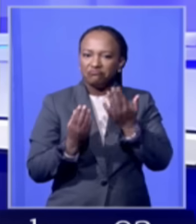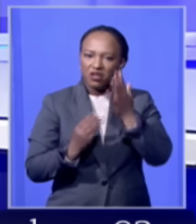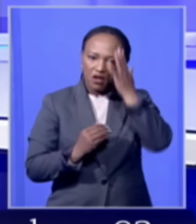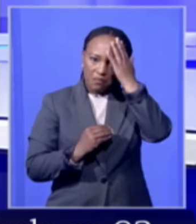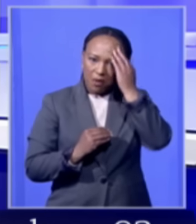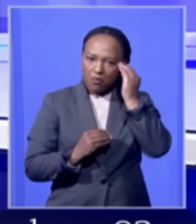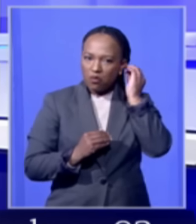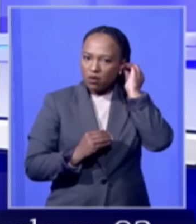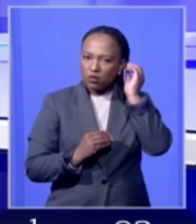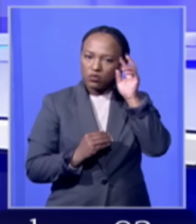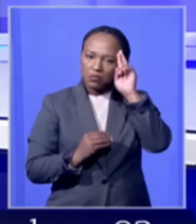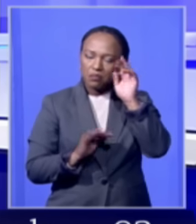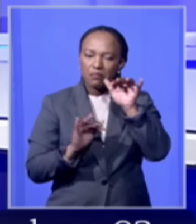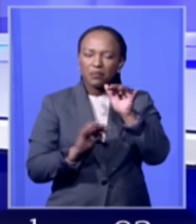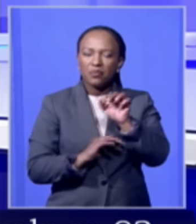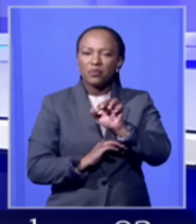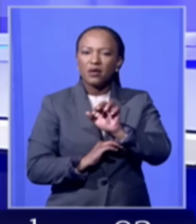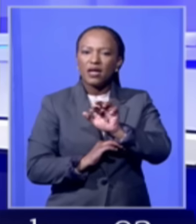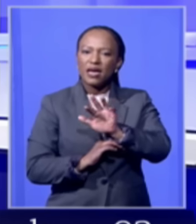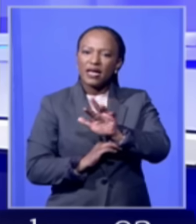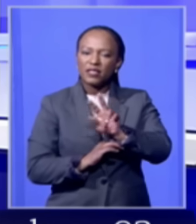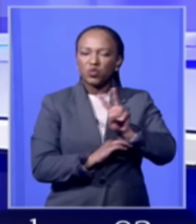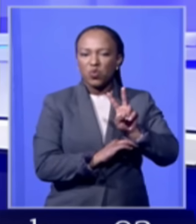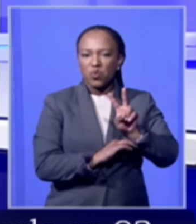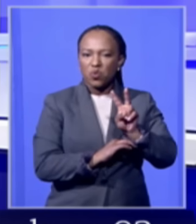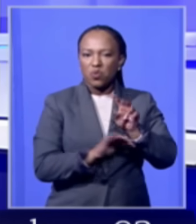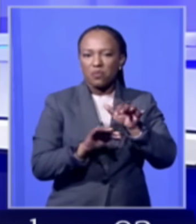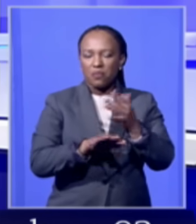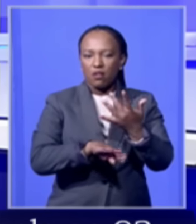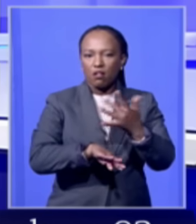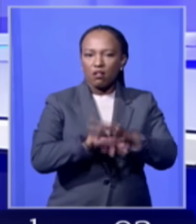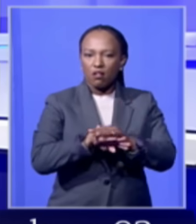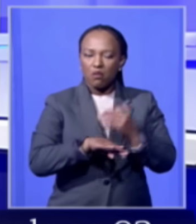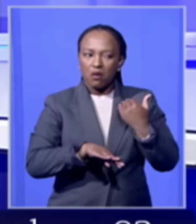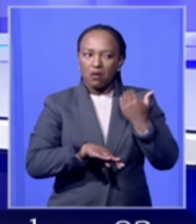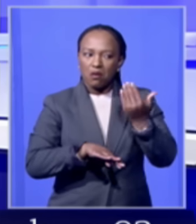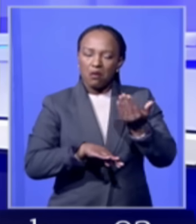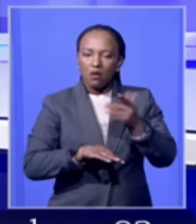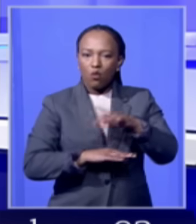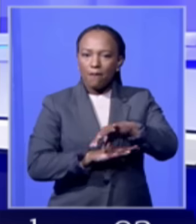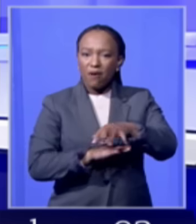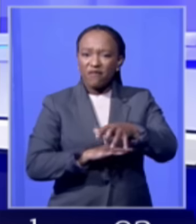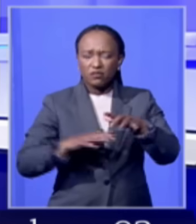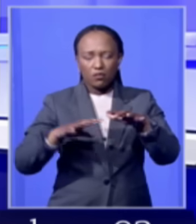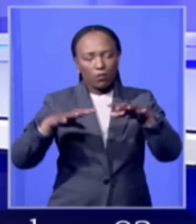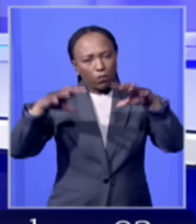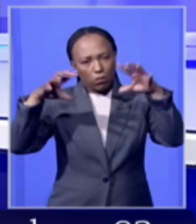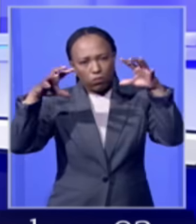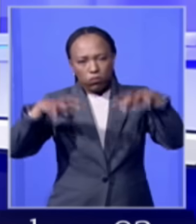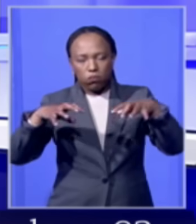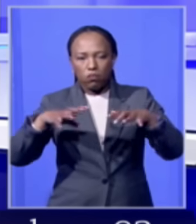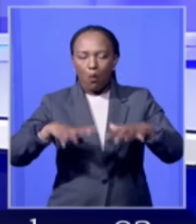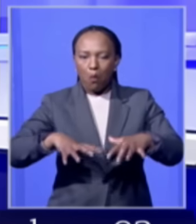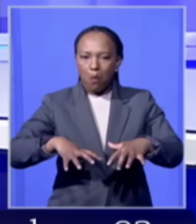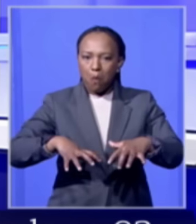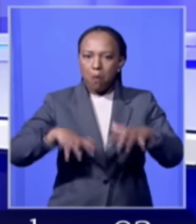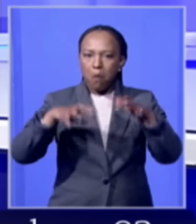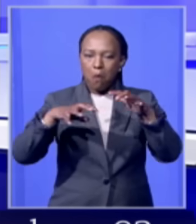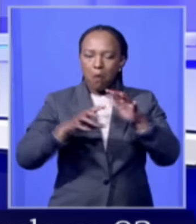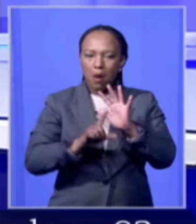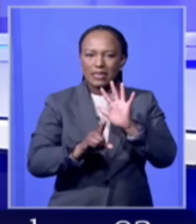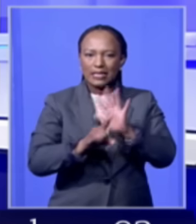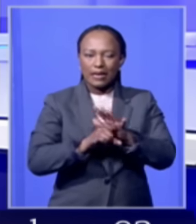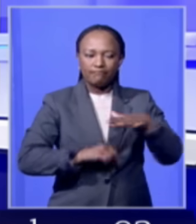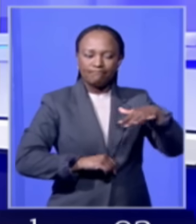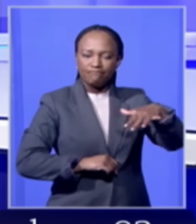hlokofala ga batho ba masome senyane pedi ge e sa le province e temogela dipula tše maatla tšeo di amilwego kudu tikologo ya